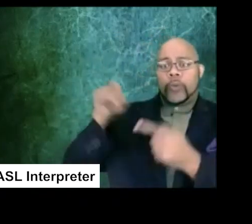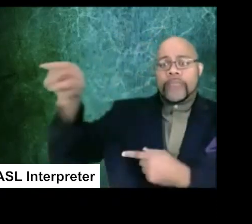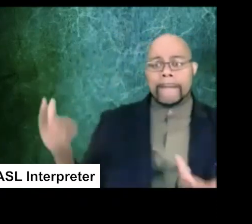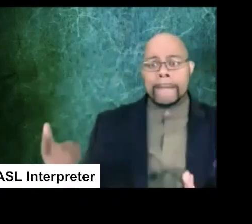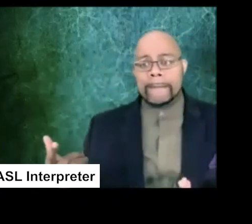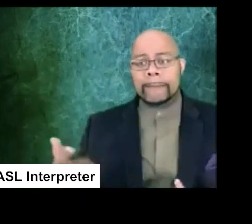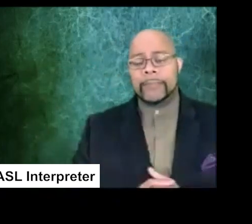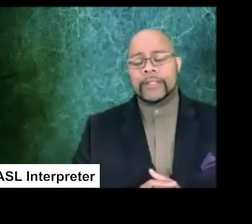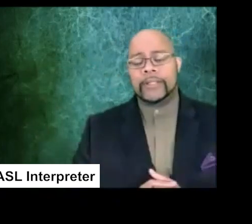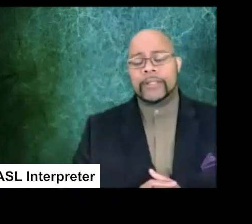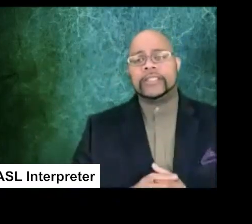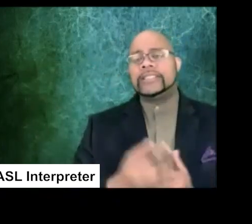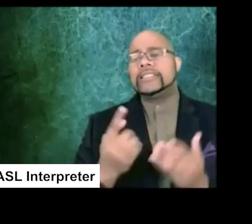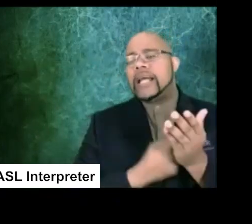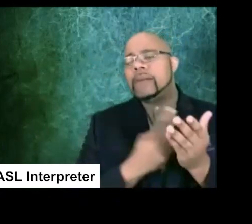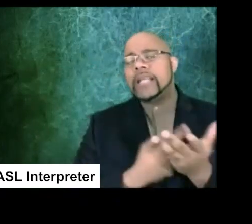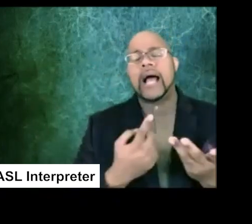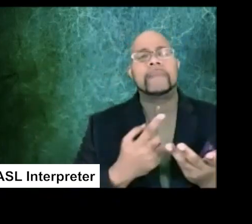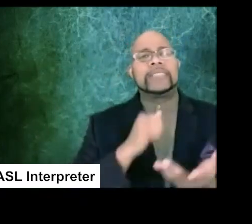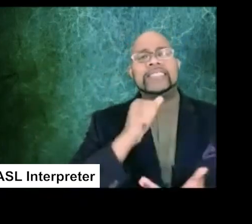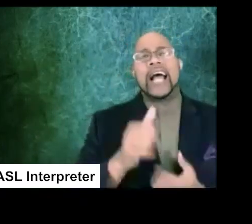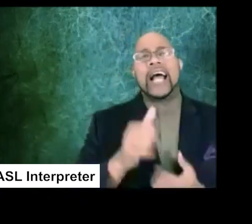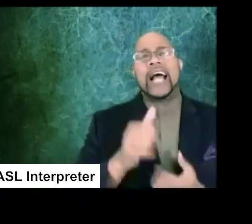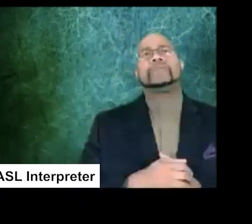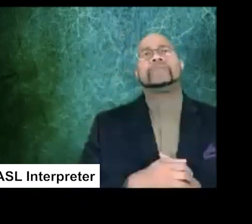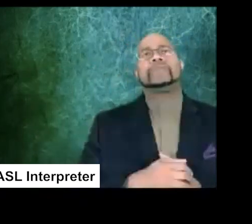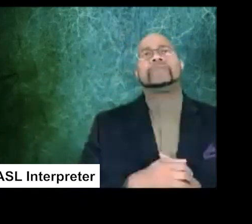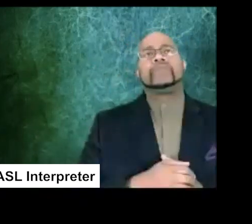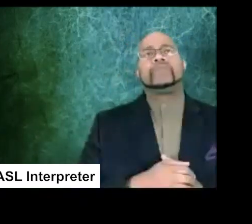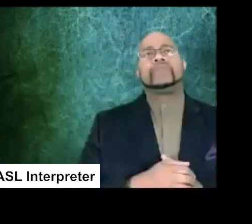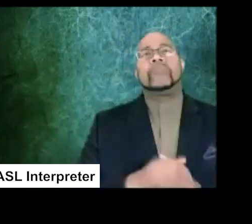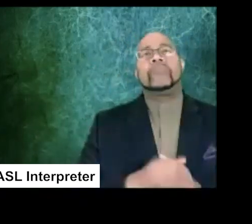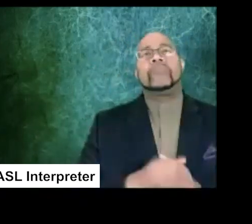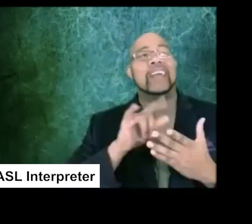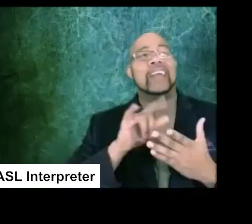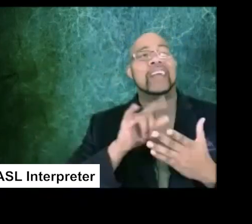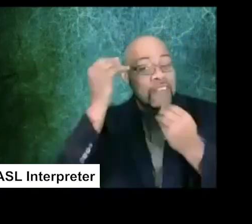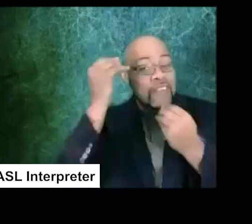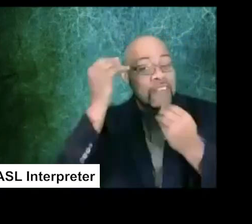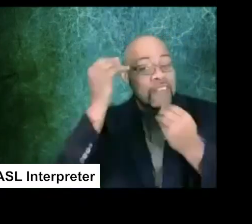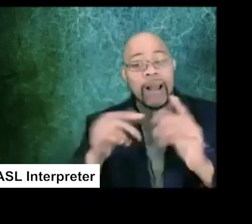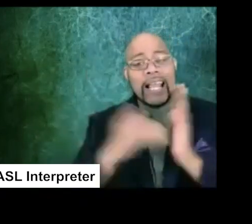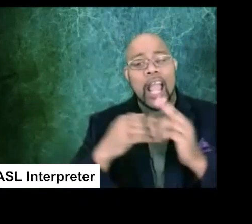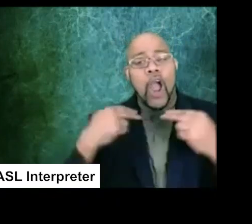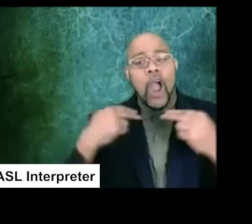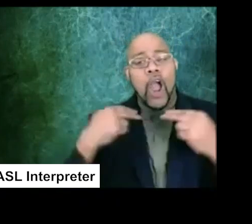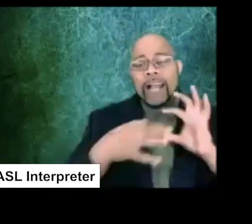them. And sometimes it's not even so much information as, again, human